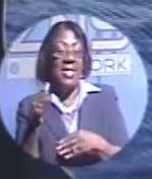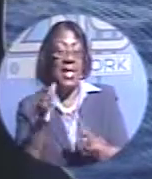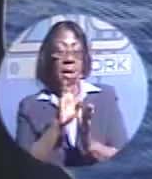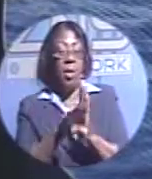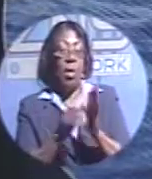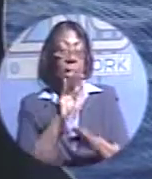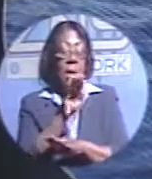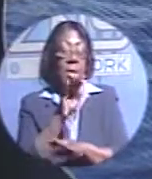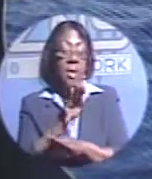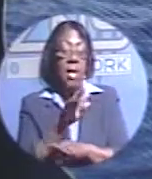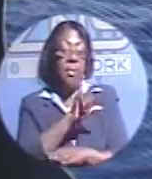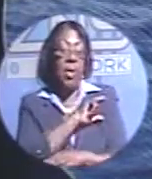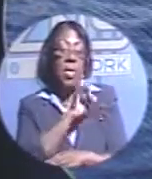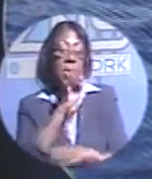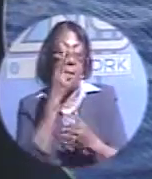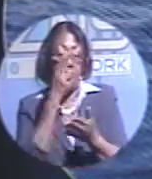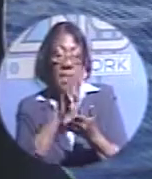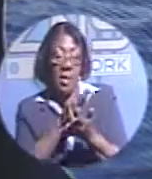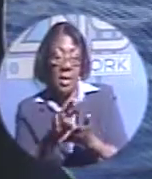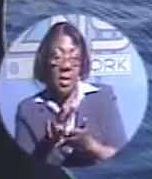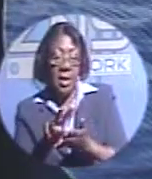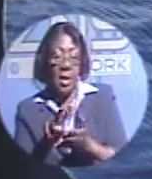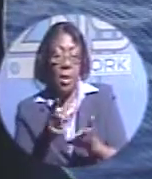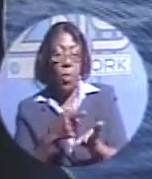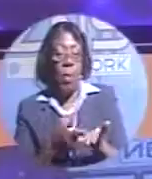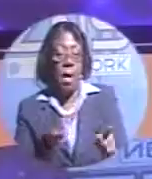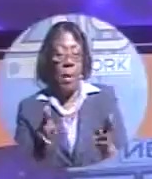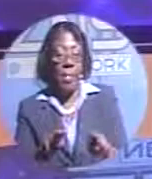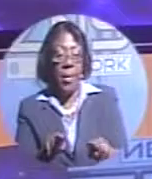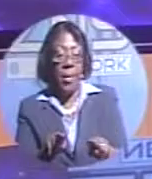they are investigating the circumstances surrounding this